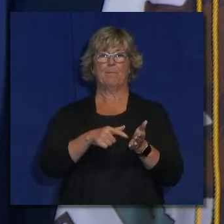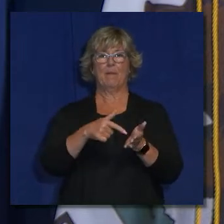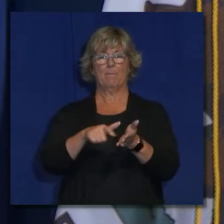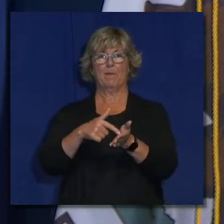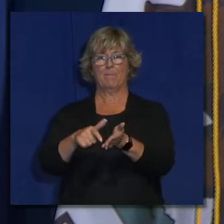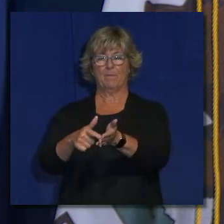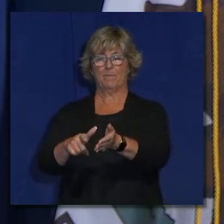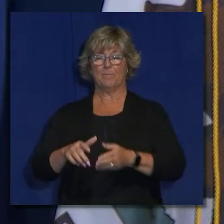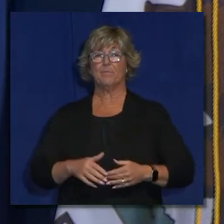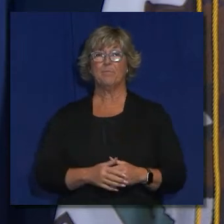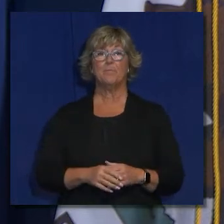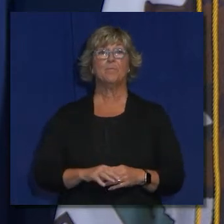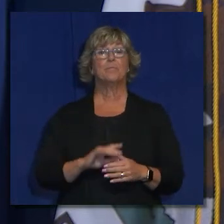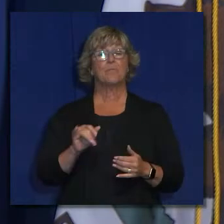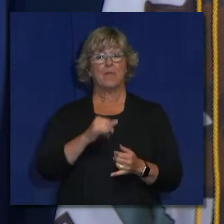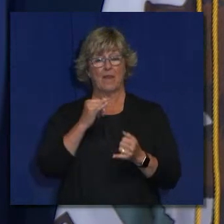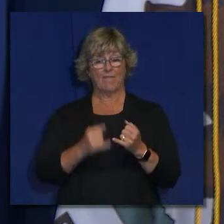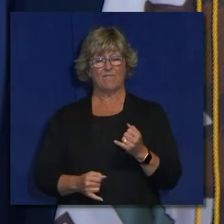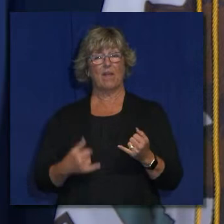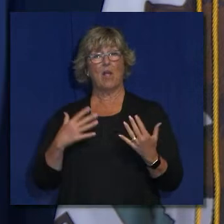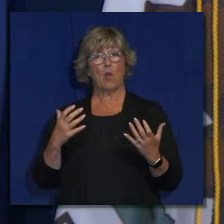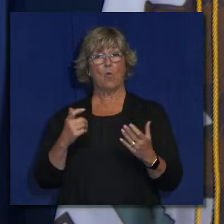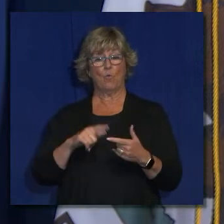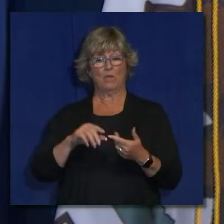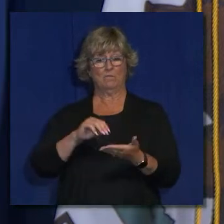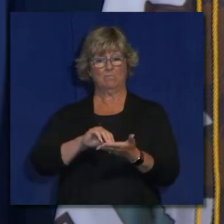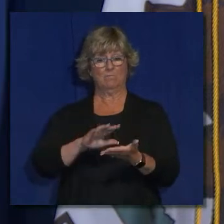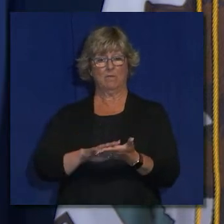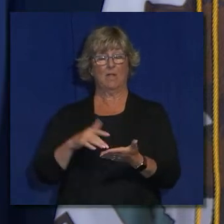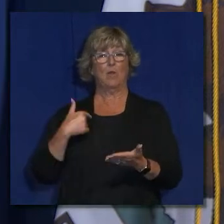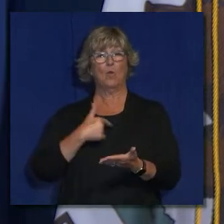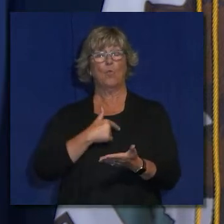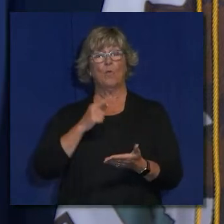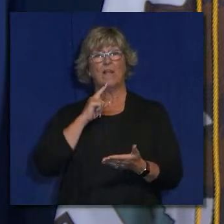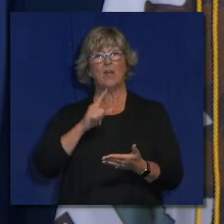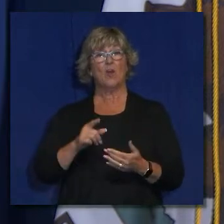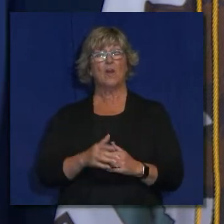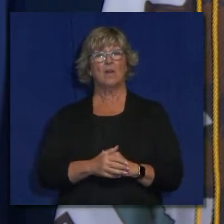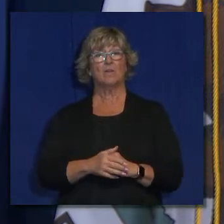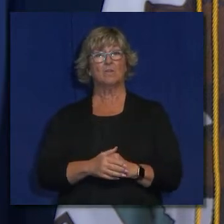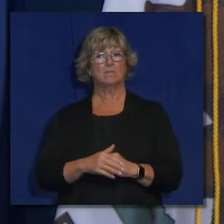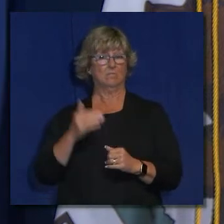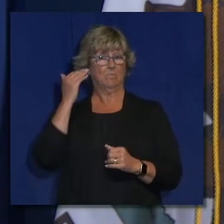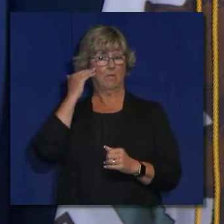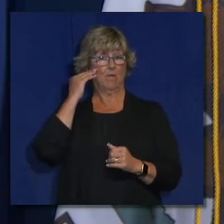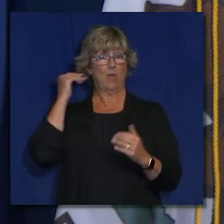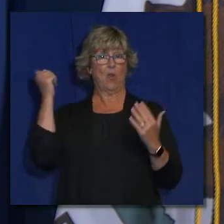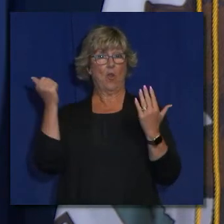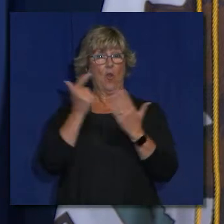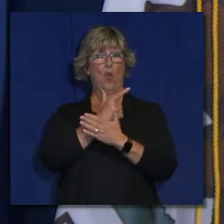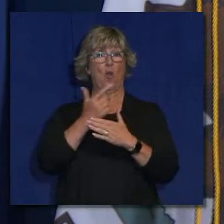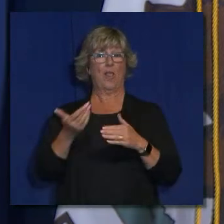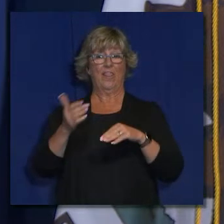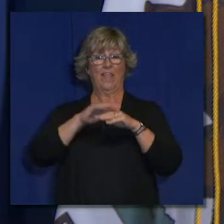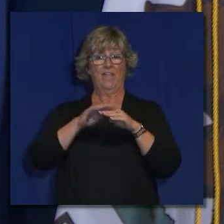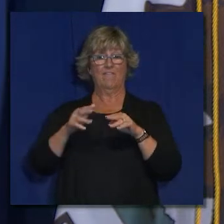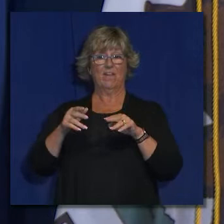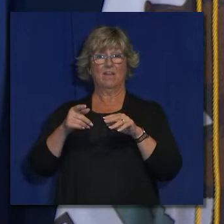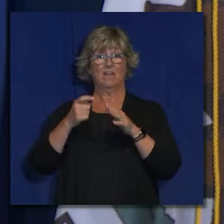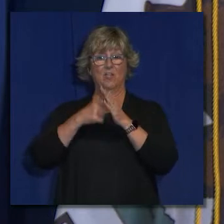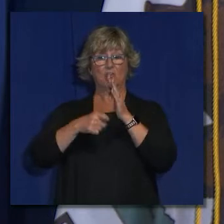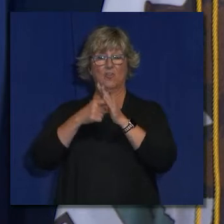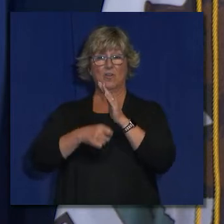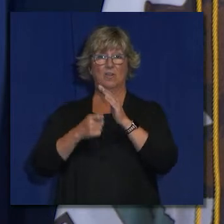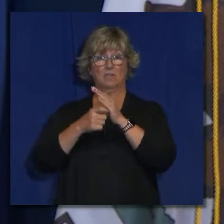expenditures. And then finally, I just wanted to note that we are cognizant that all of the inflation that we're seeing